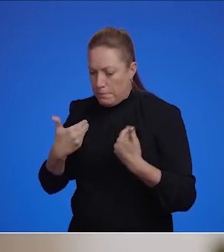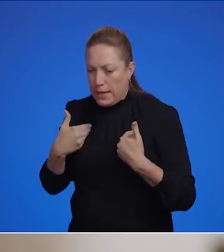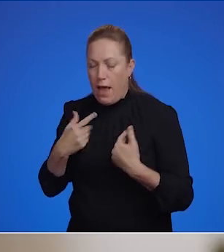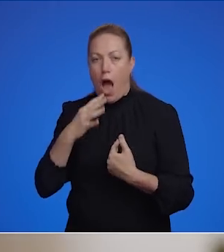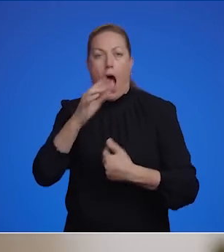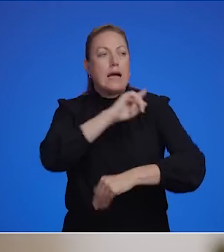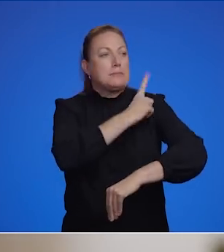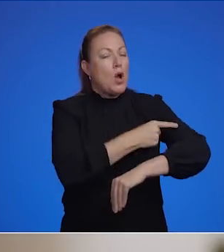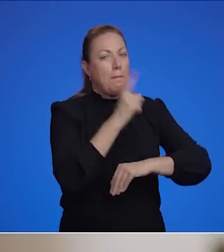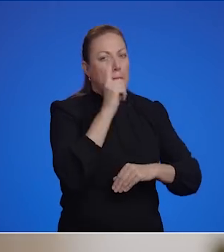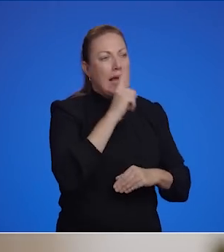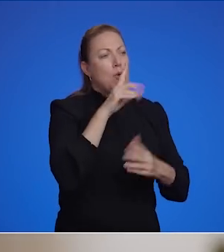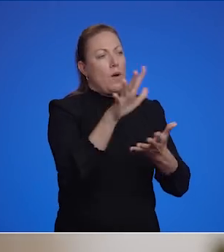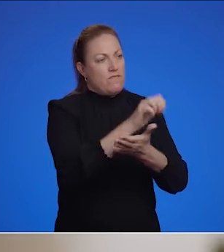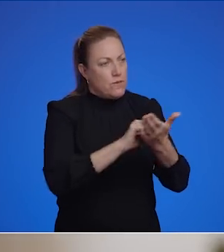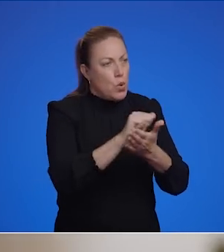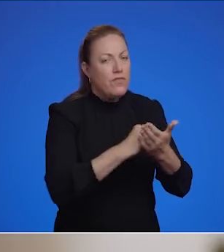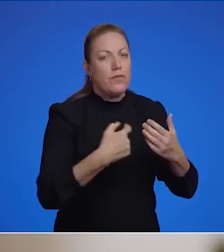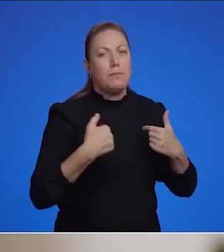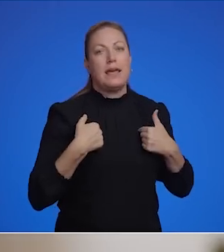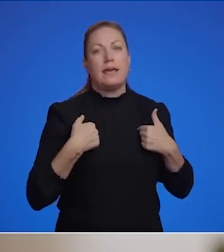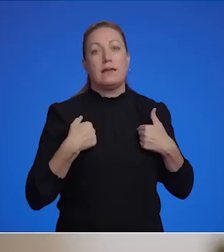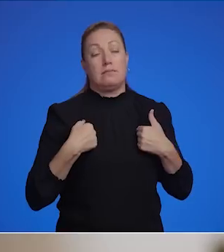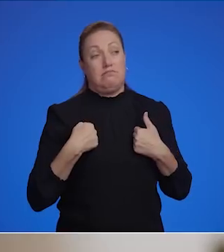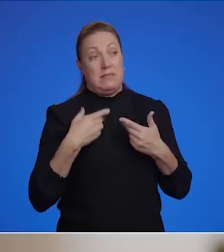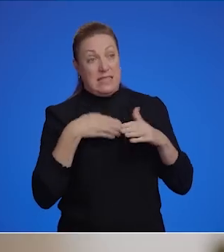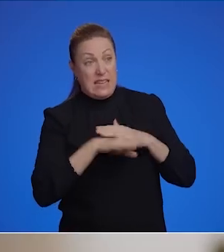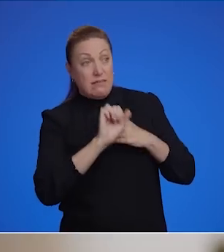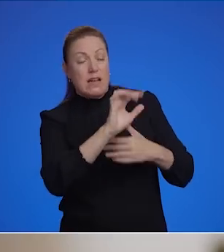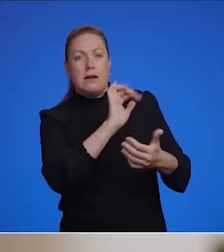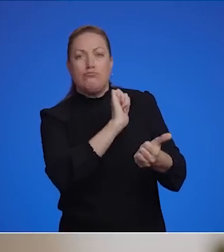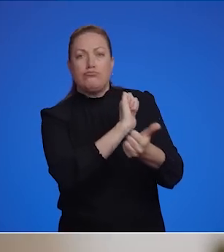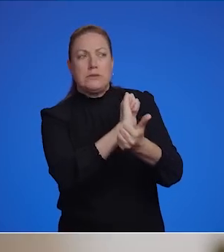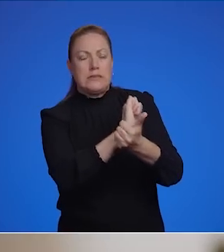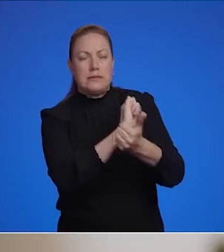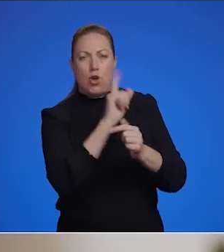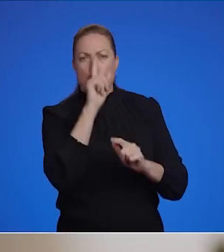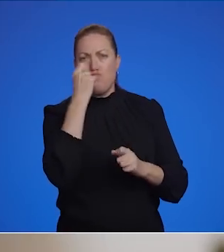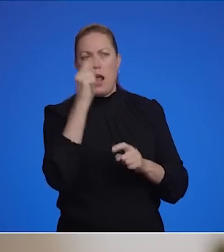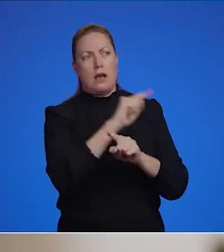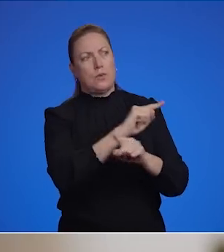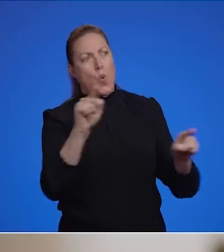for forgiveness. In Polish prisons, I experienced for the first time what human kindness is.